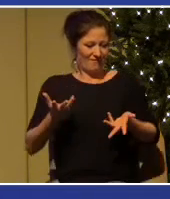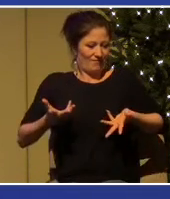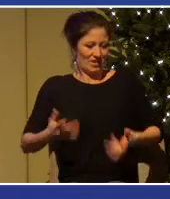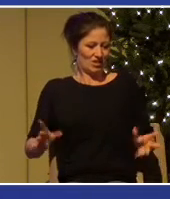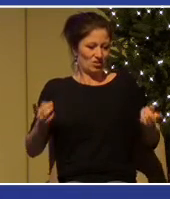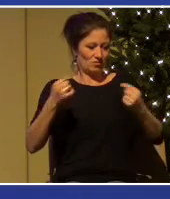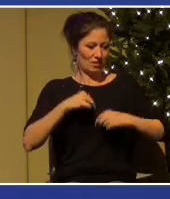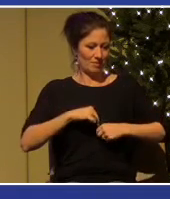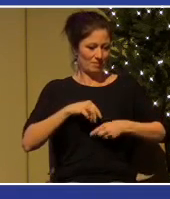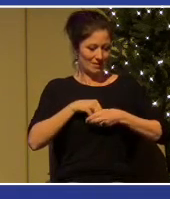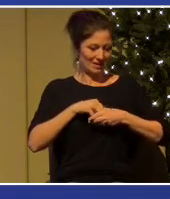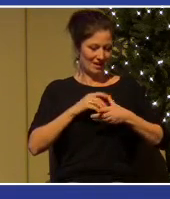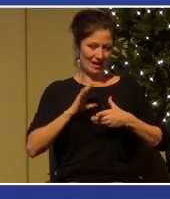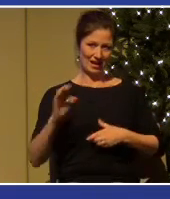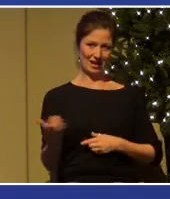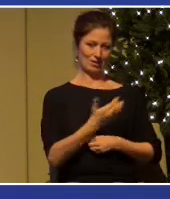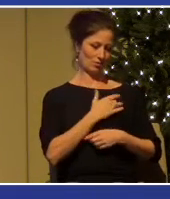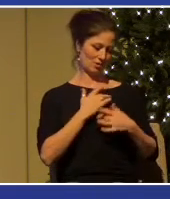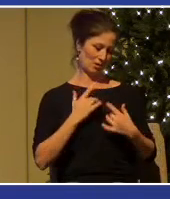our hearts.